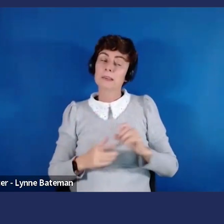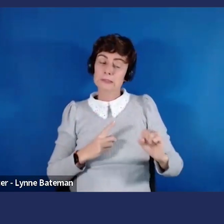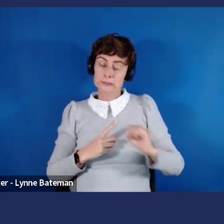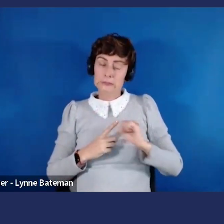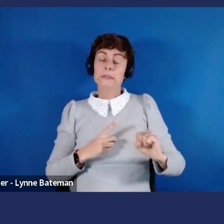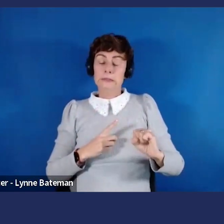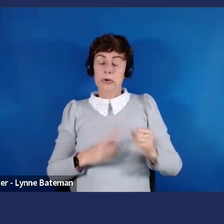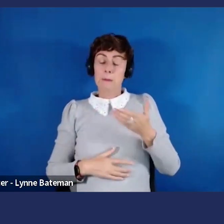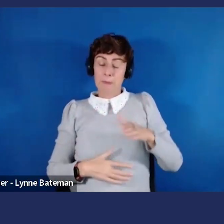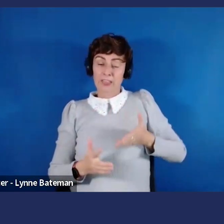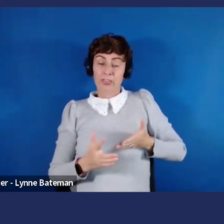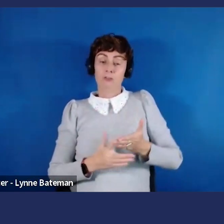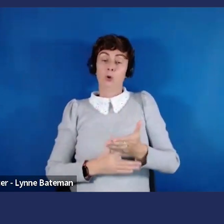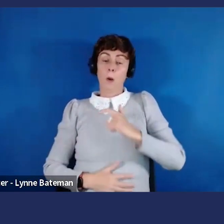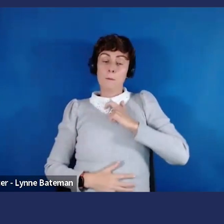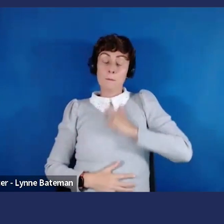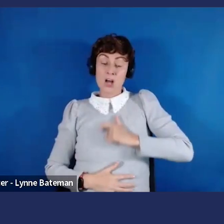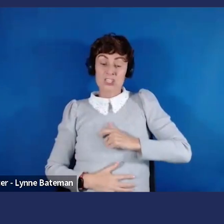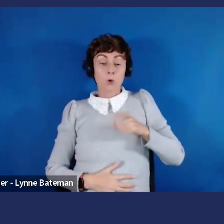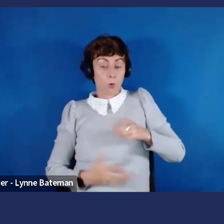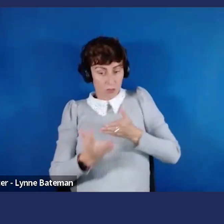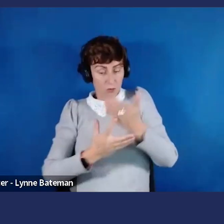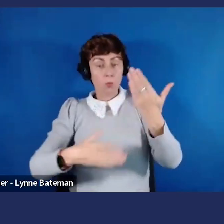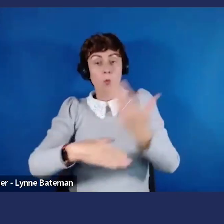another, either personally or in your work.